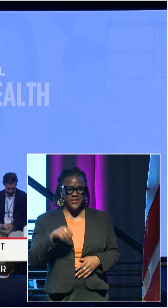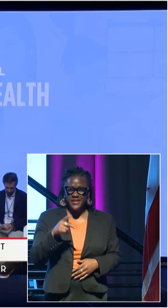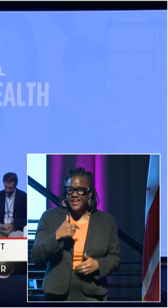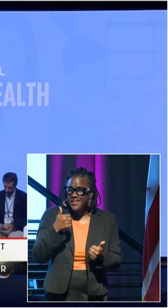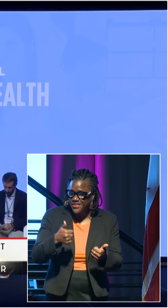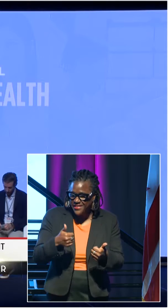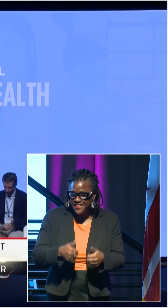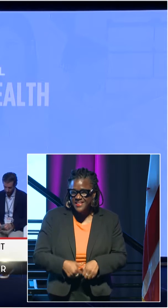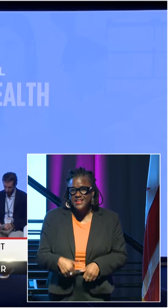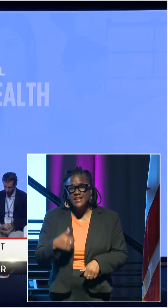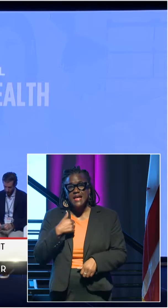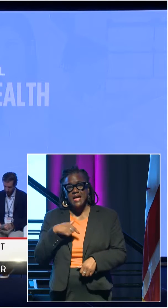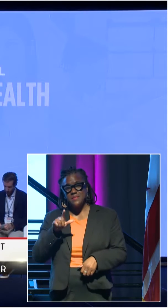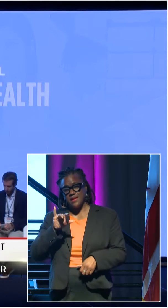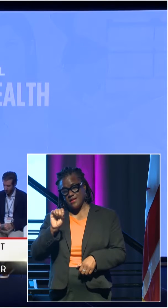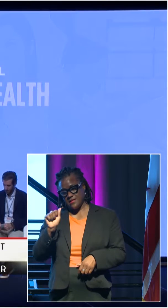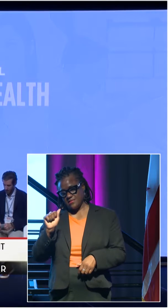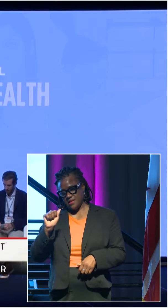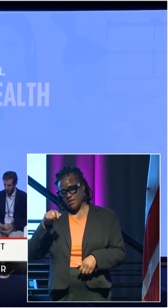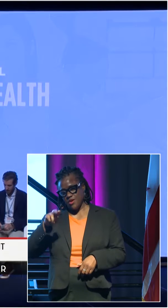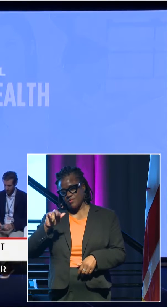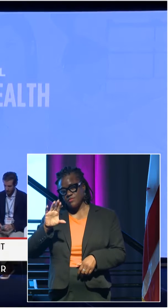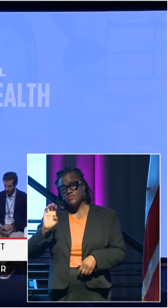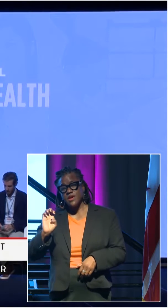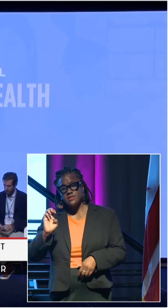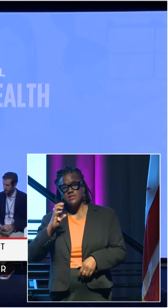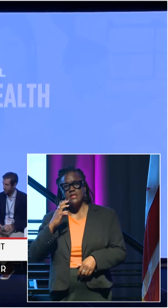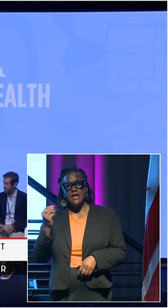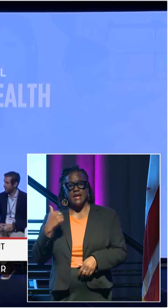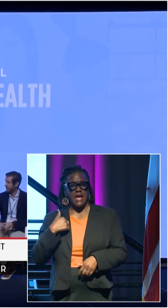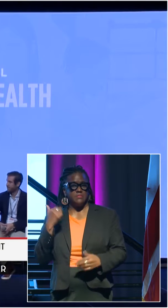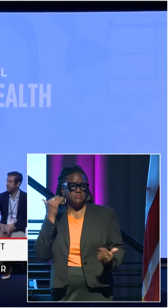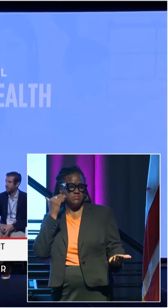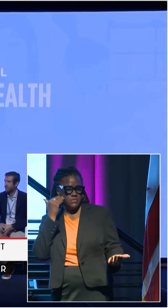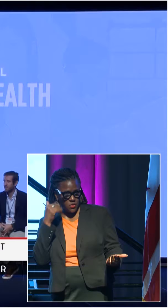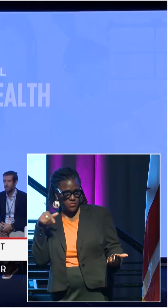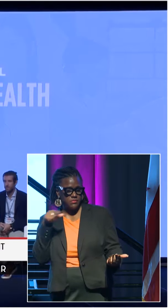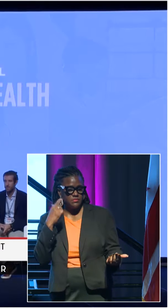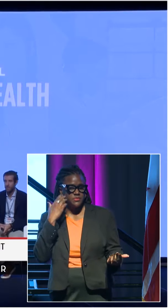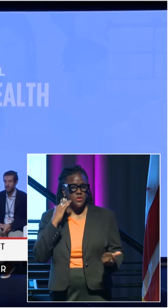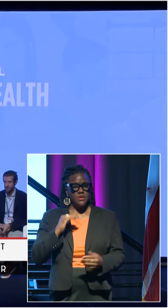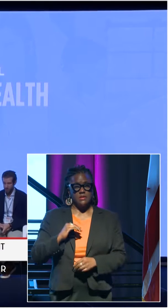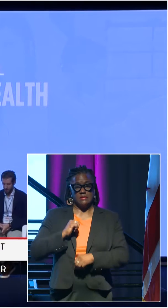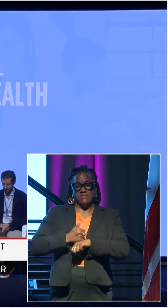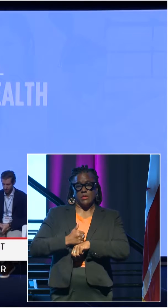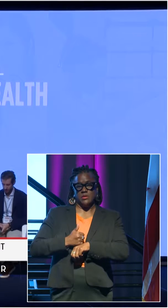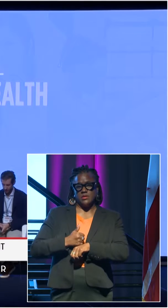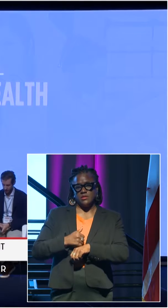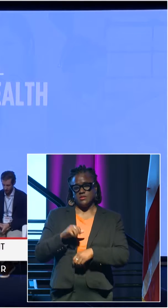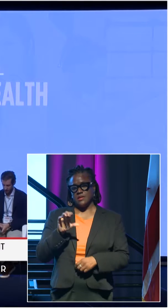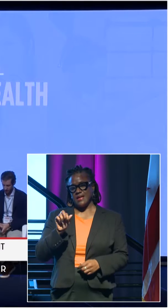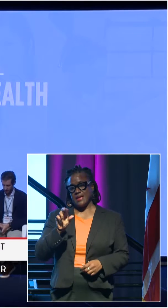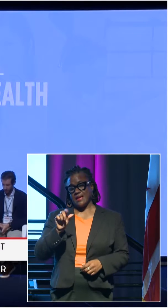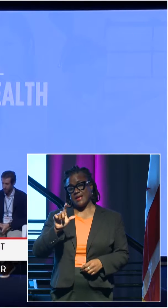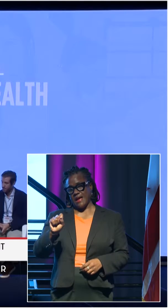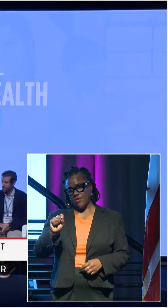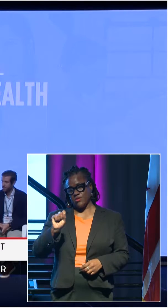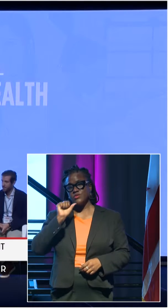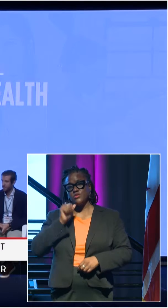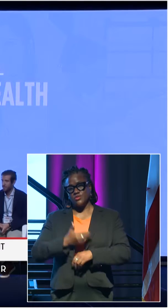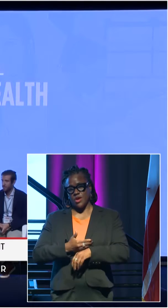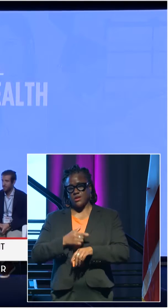Good. I am Lisa Price, and I'm known to be the founder of Carol's Daughter.